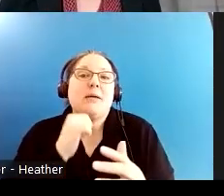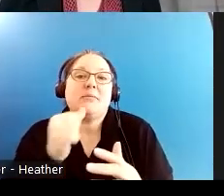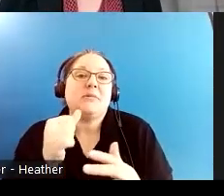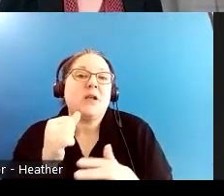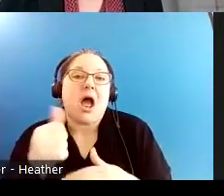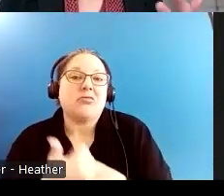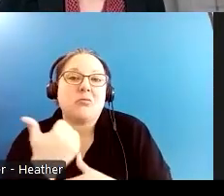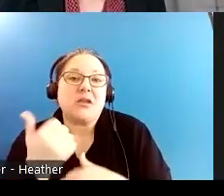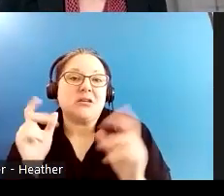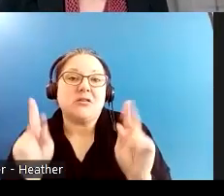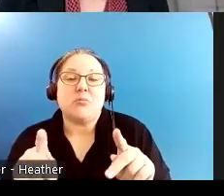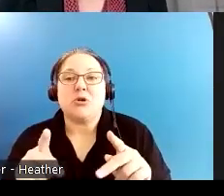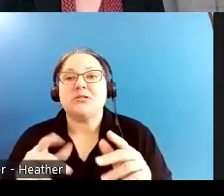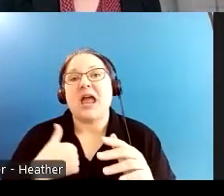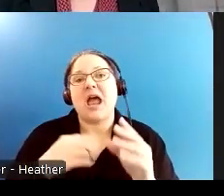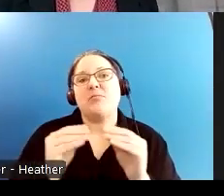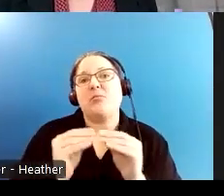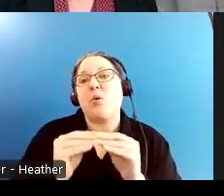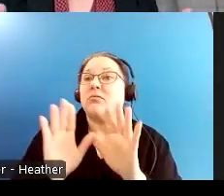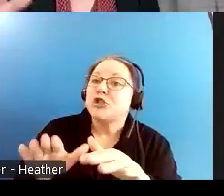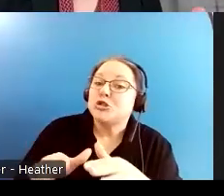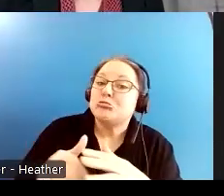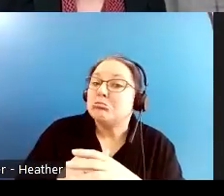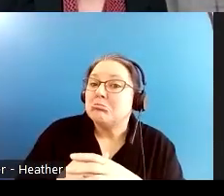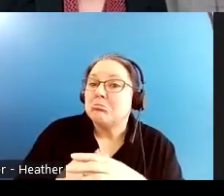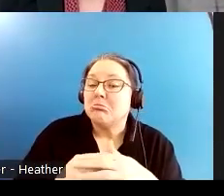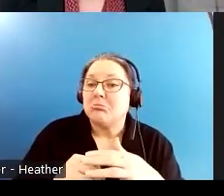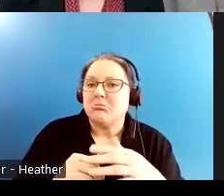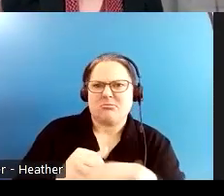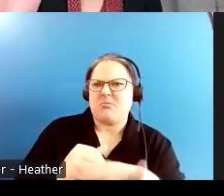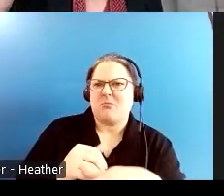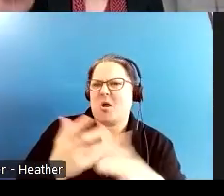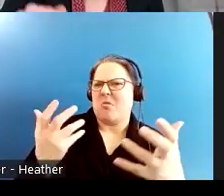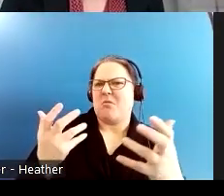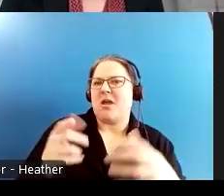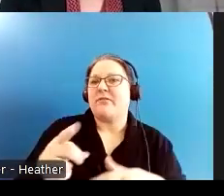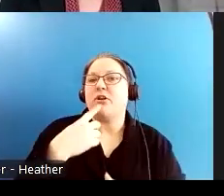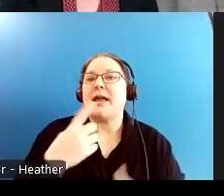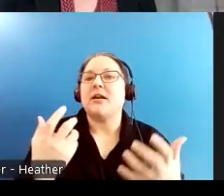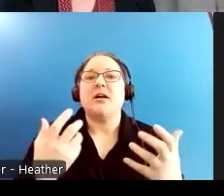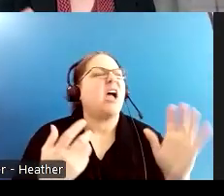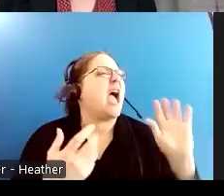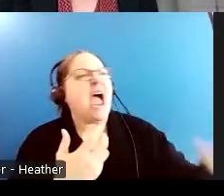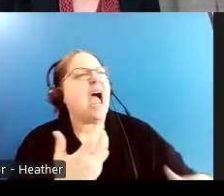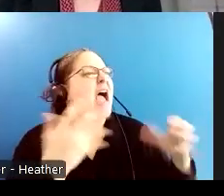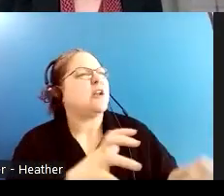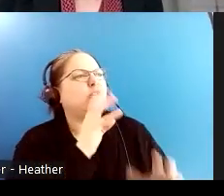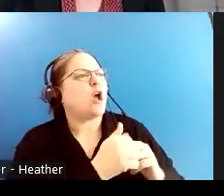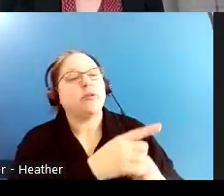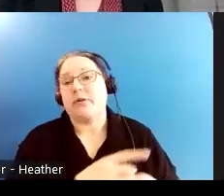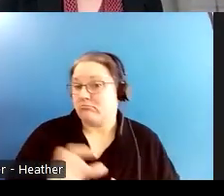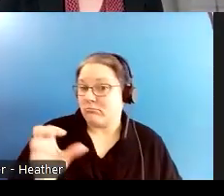this sense of humility. If someone is saying like I don't want to talk to you today, we're like, okay, that's okay. Can we come back